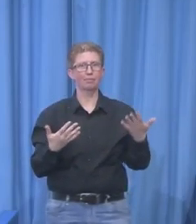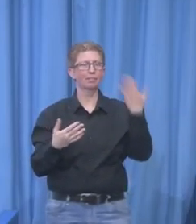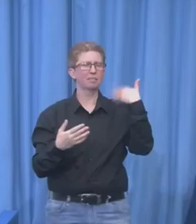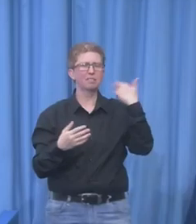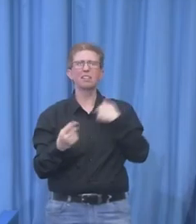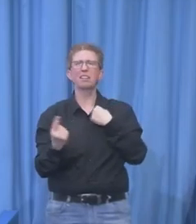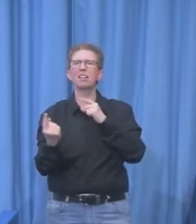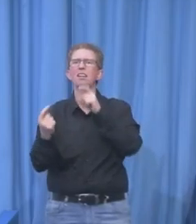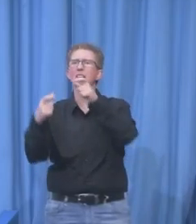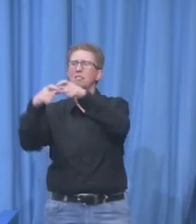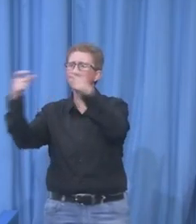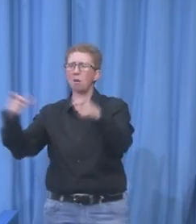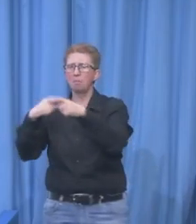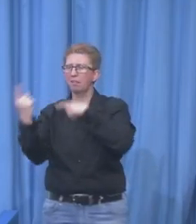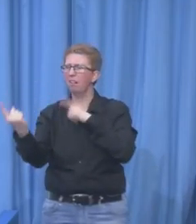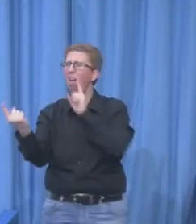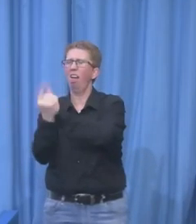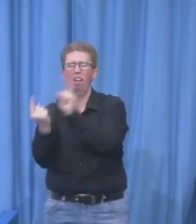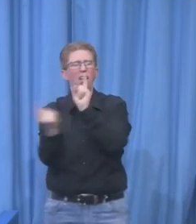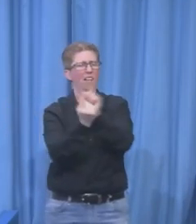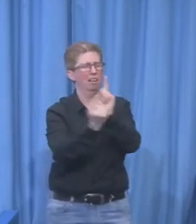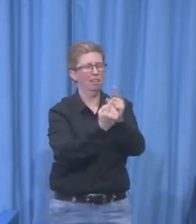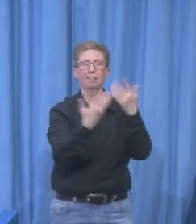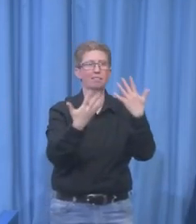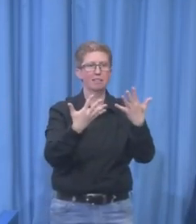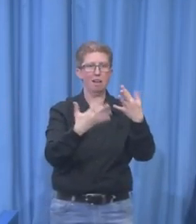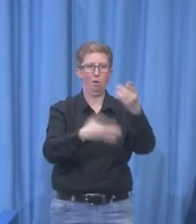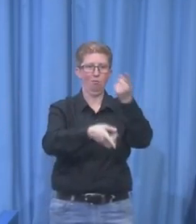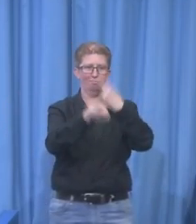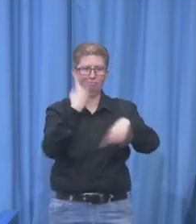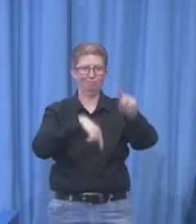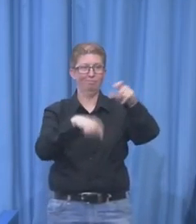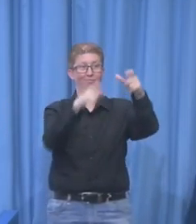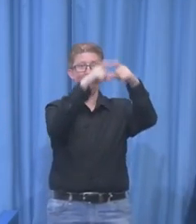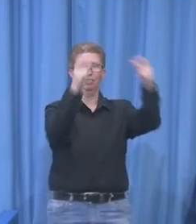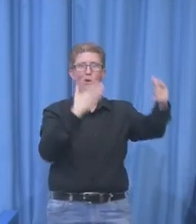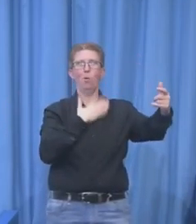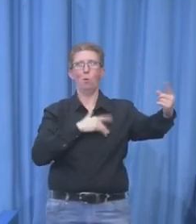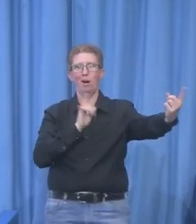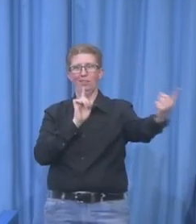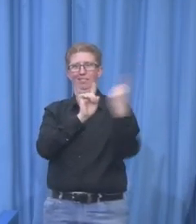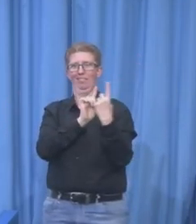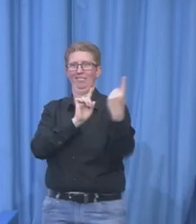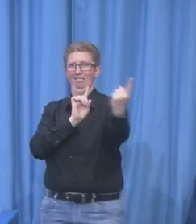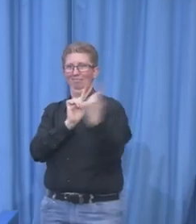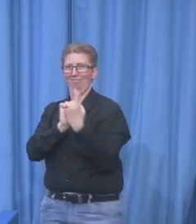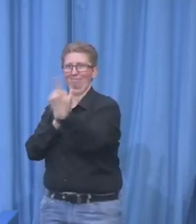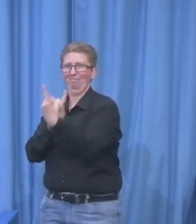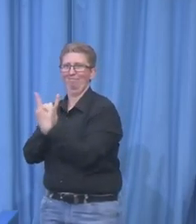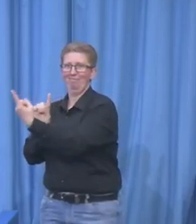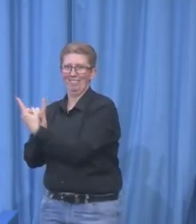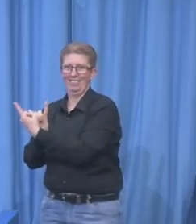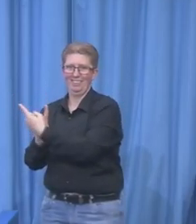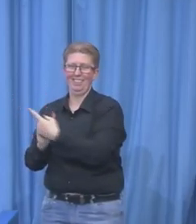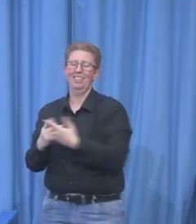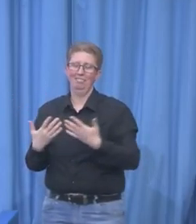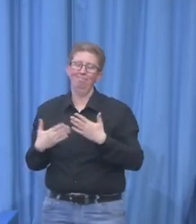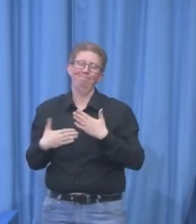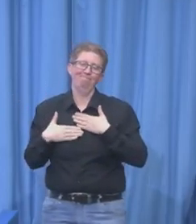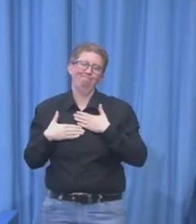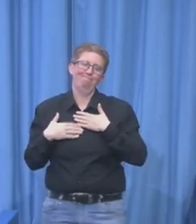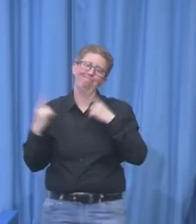rules that the businesses need to abide by. So I wanted to show you just a couple things, and I think this is the key part of Project